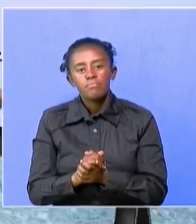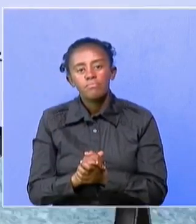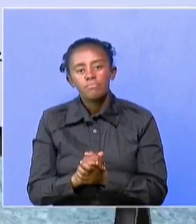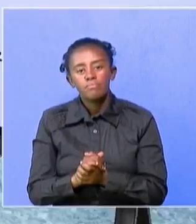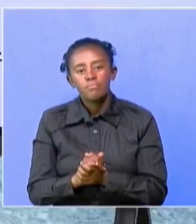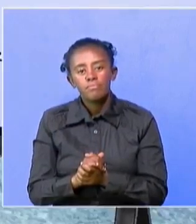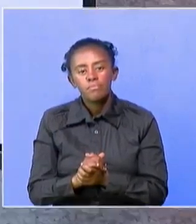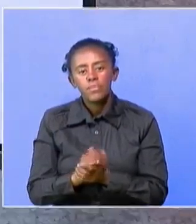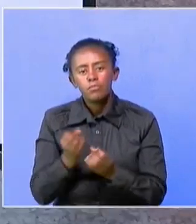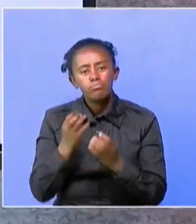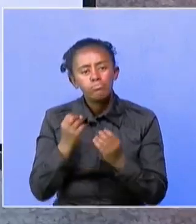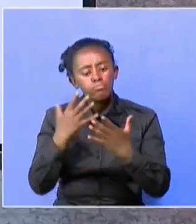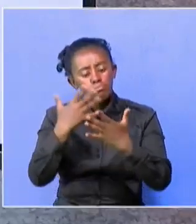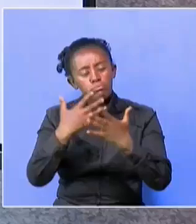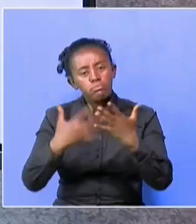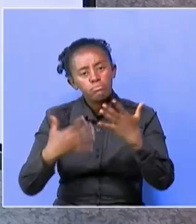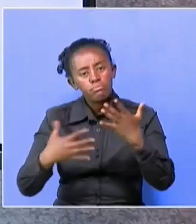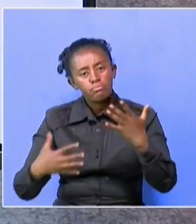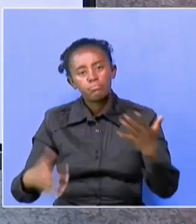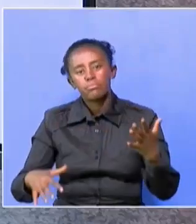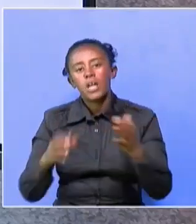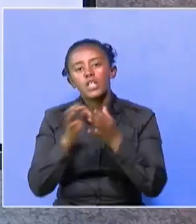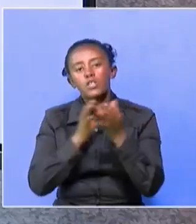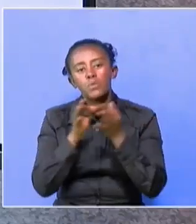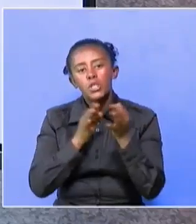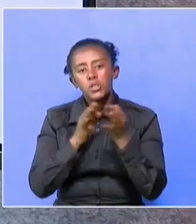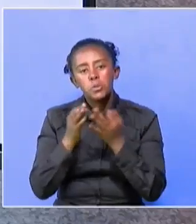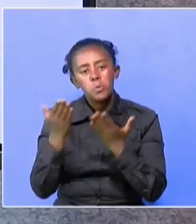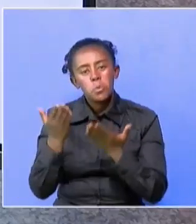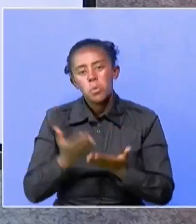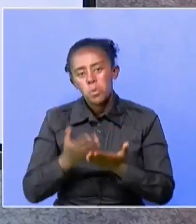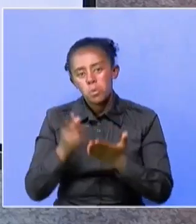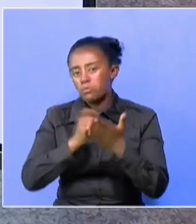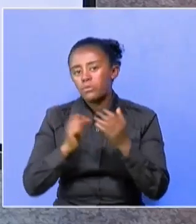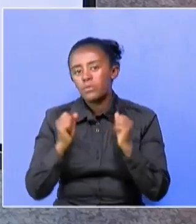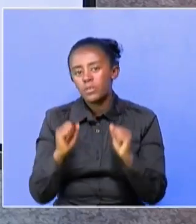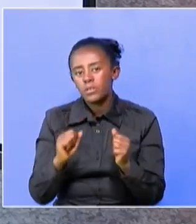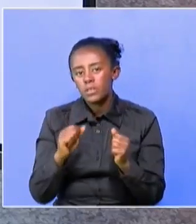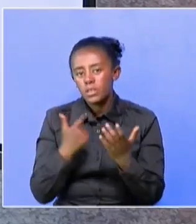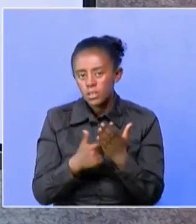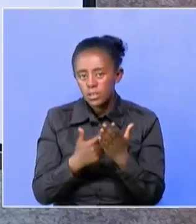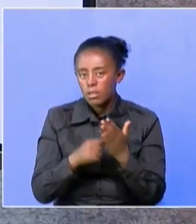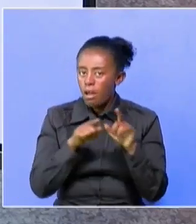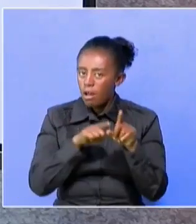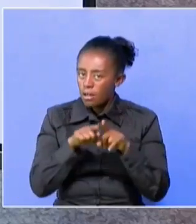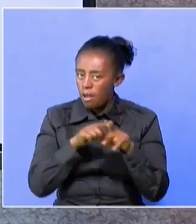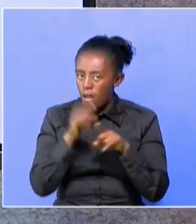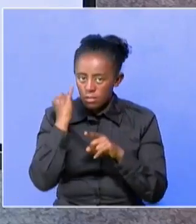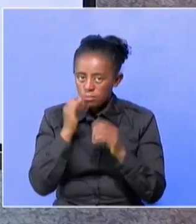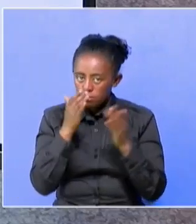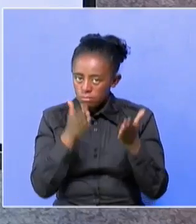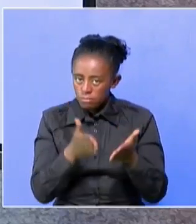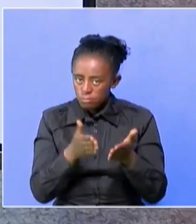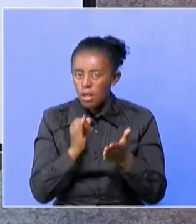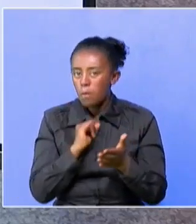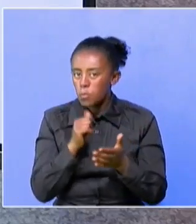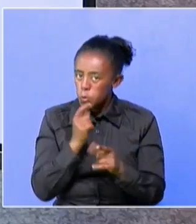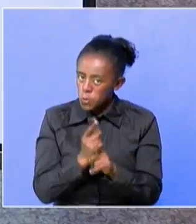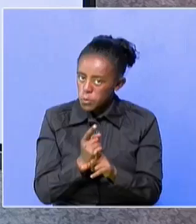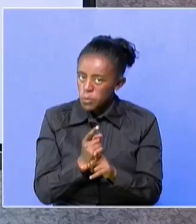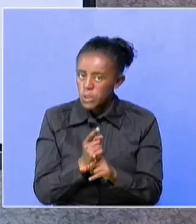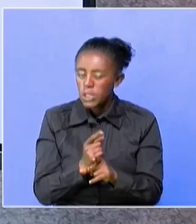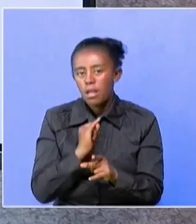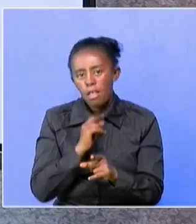Look, there are a lot of expressions. You are welcome to list down. Only that I agree with your idea. I'm sure it is